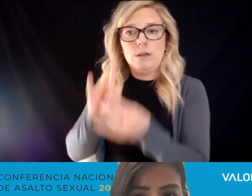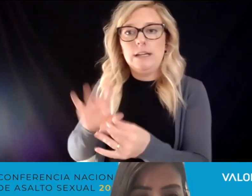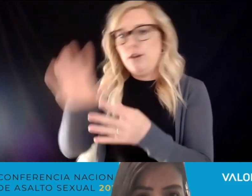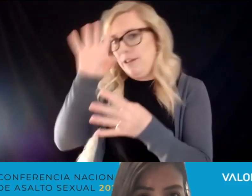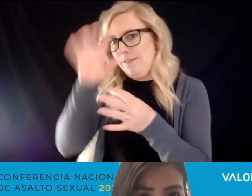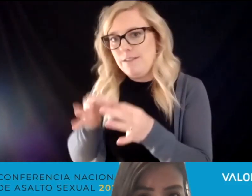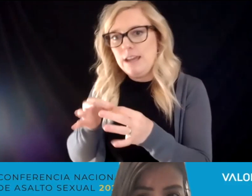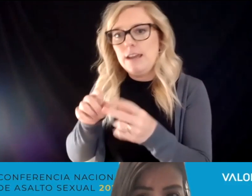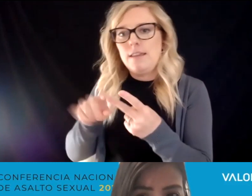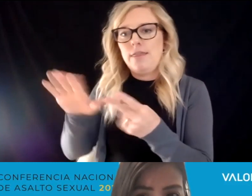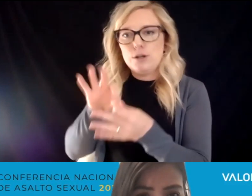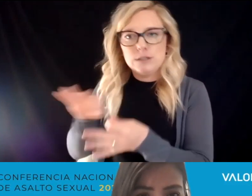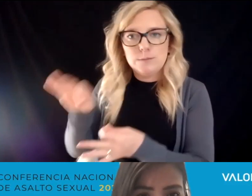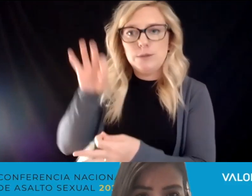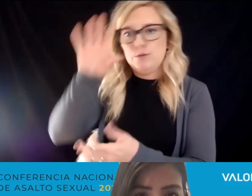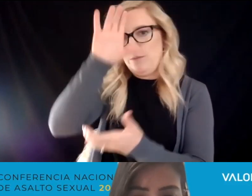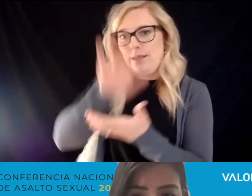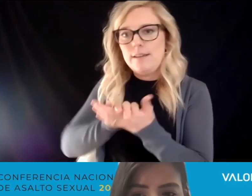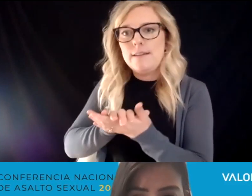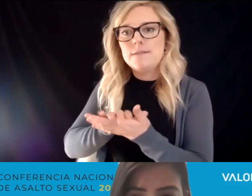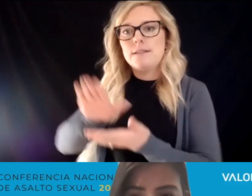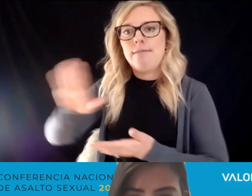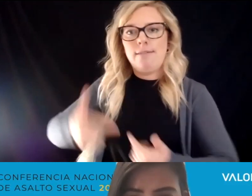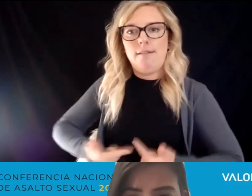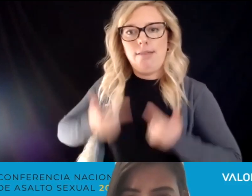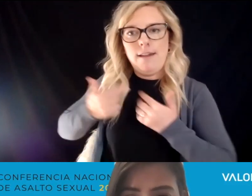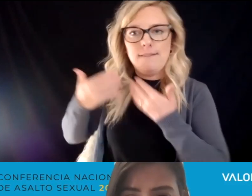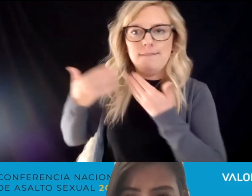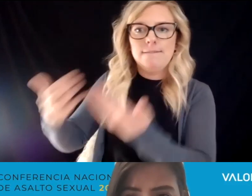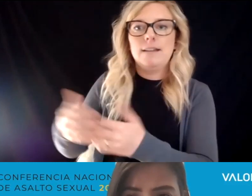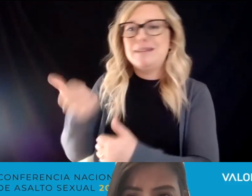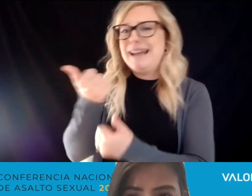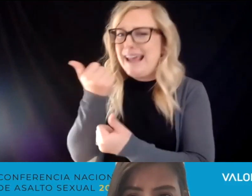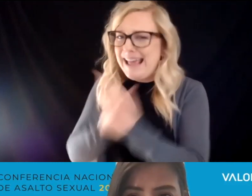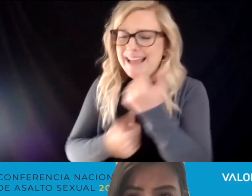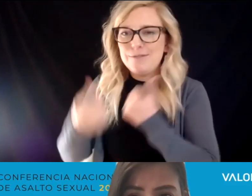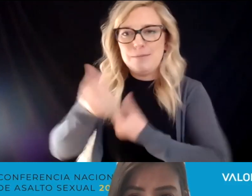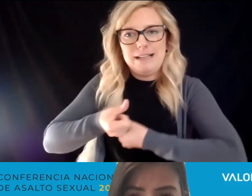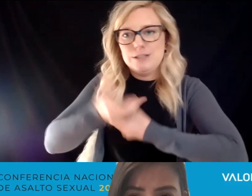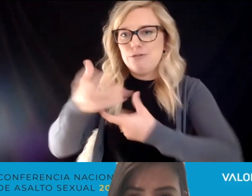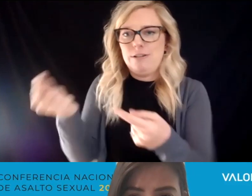spirituality, in terms of their life. Everyone has caused damage, every entity.